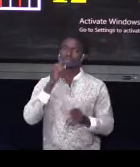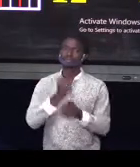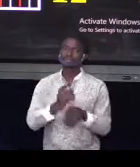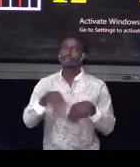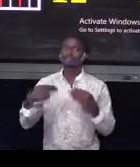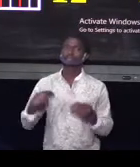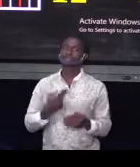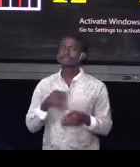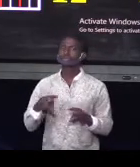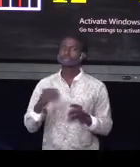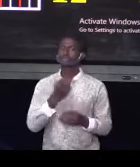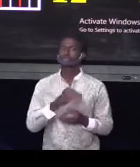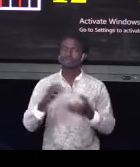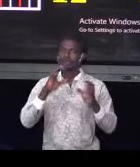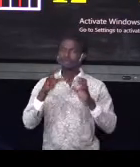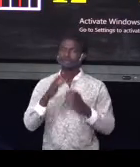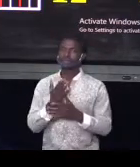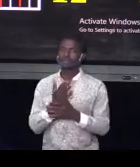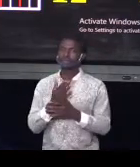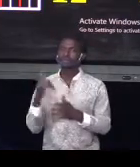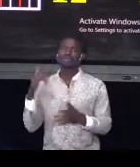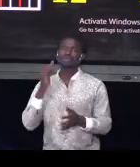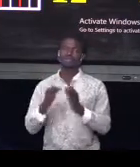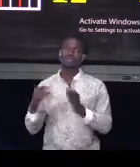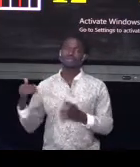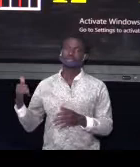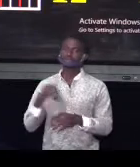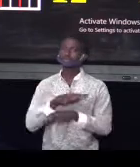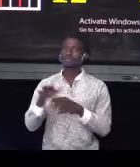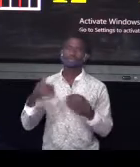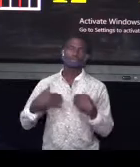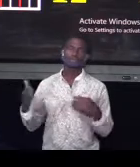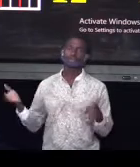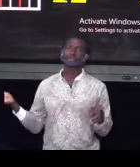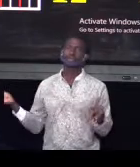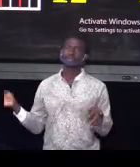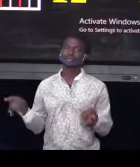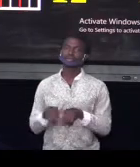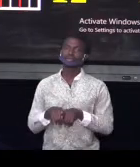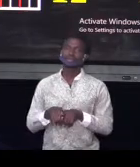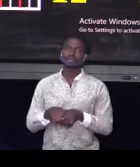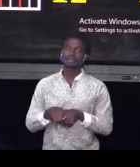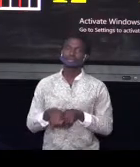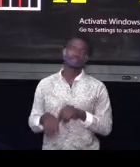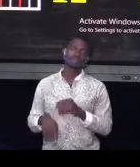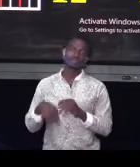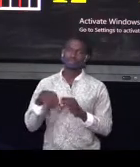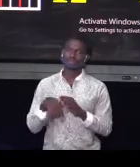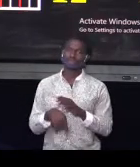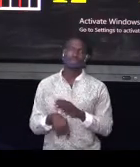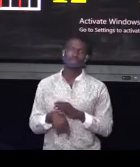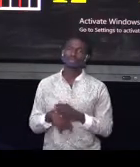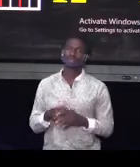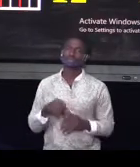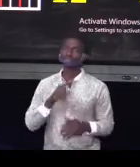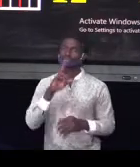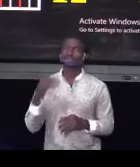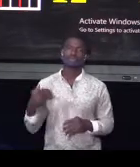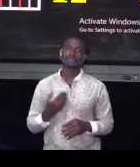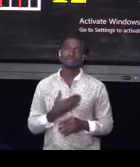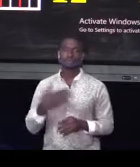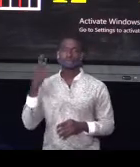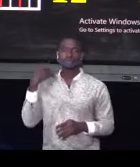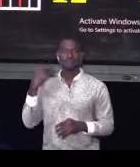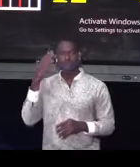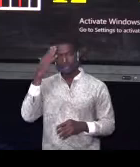And this just gives us a way of comparing fractions. If they don't have the same denominator, use our previous knowledge on